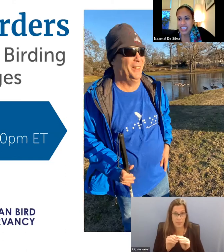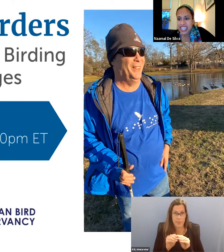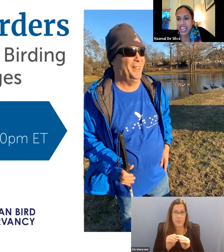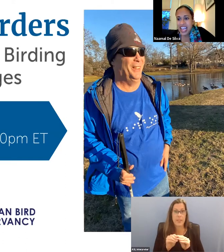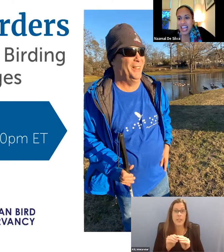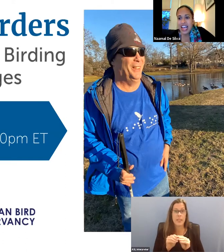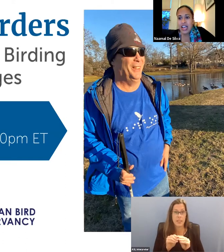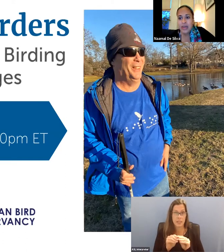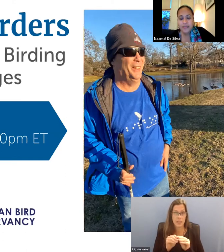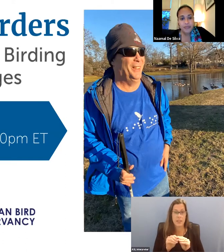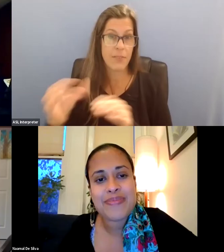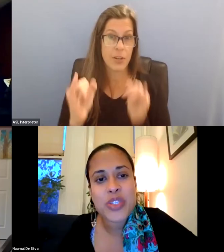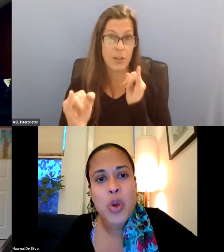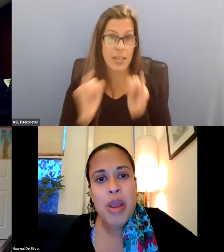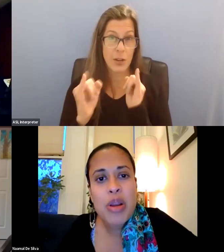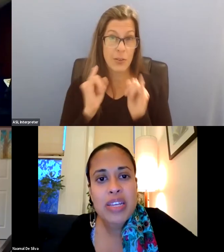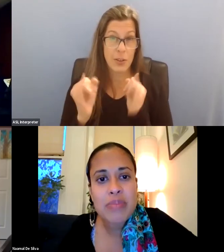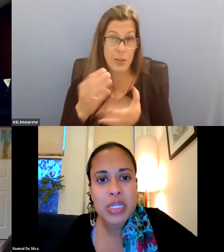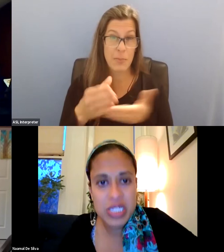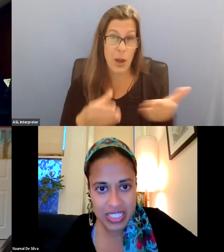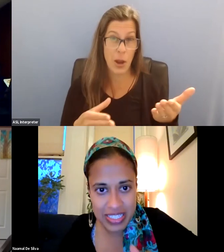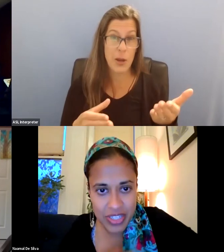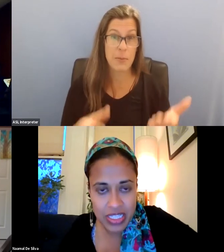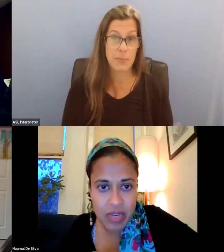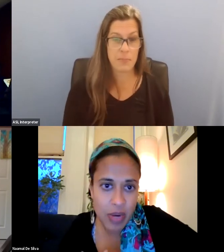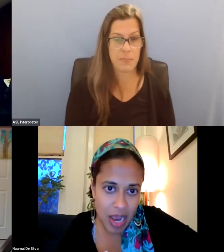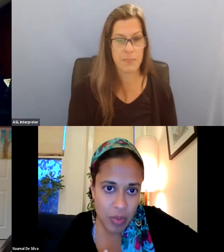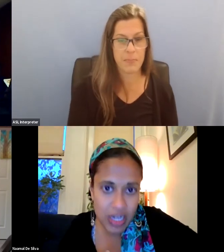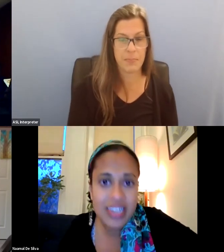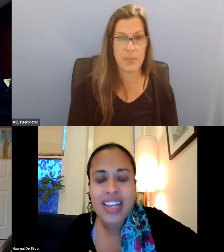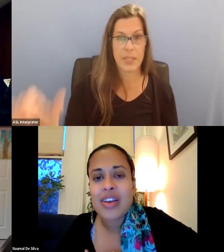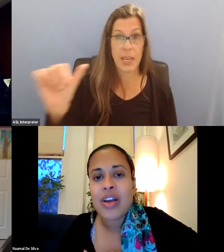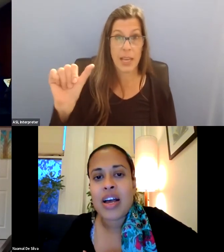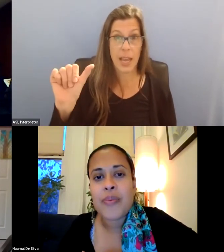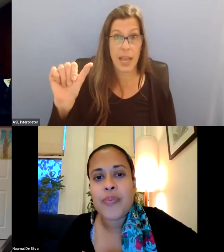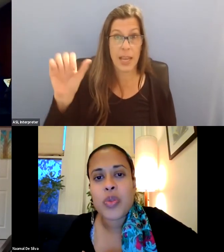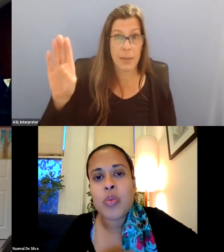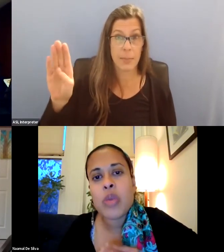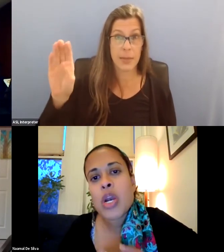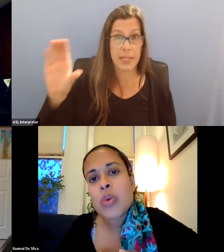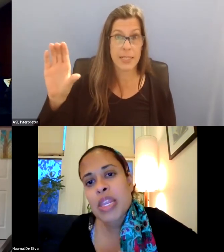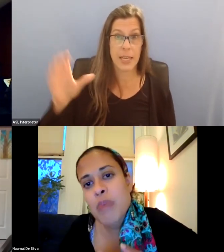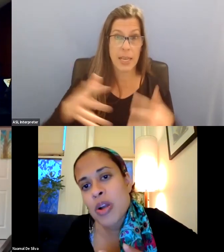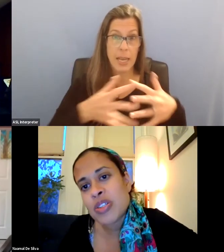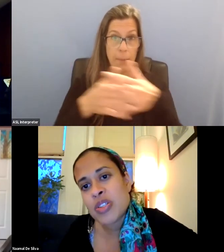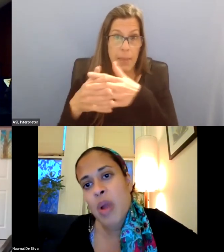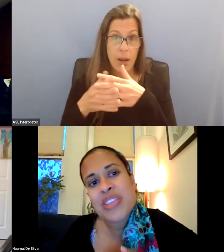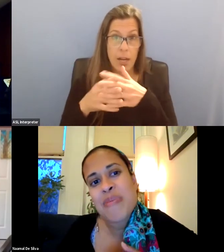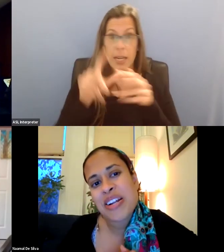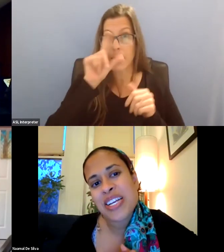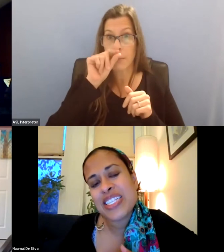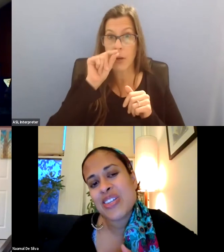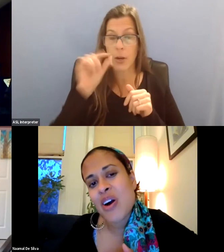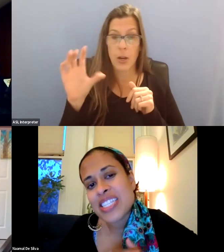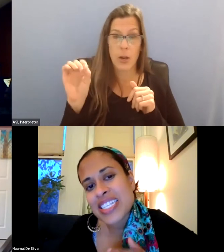Birdability. So American Bird Conservancy, where I work, we work with many partners throughout